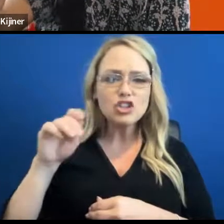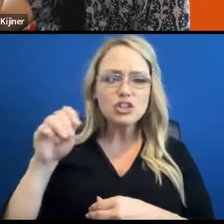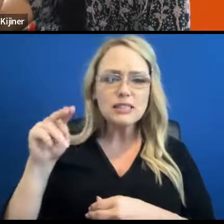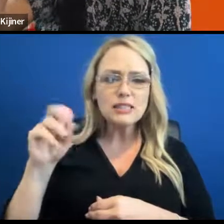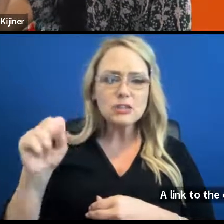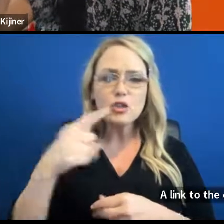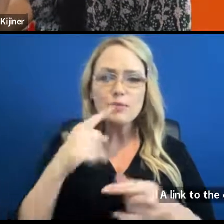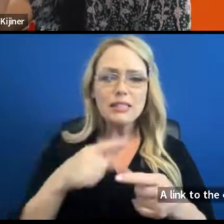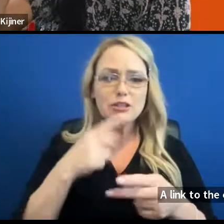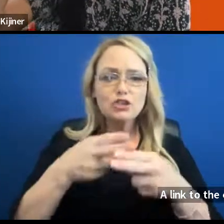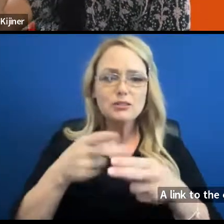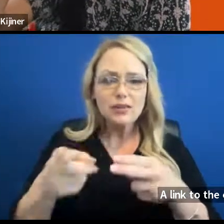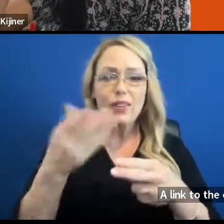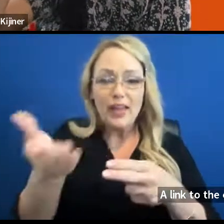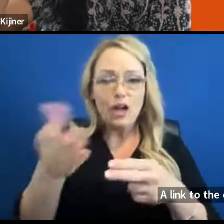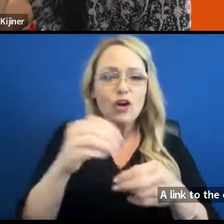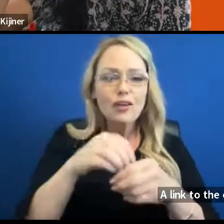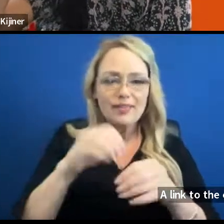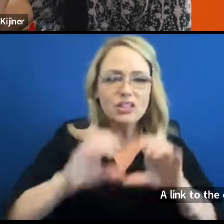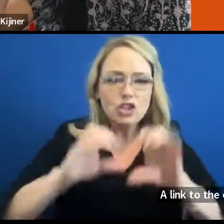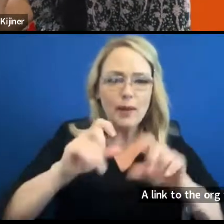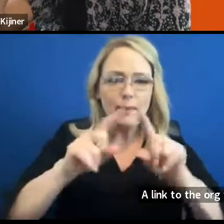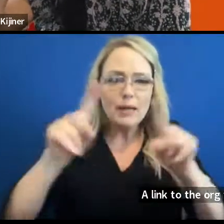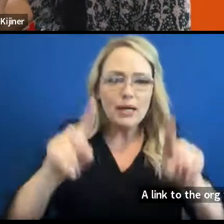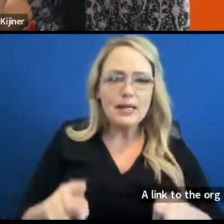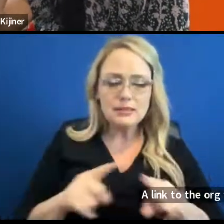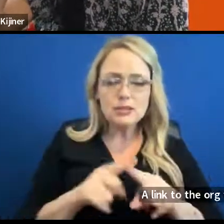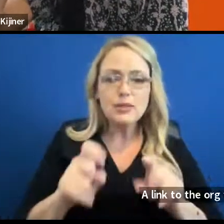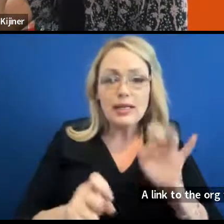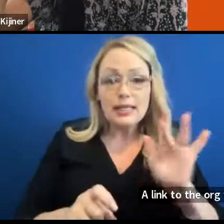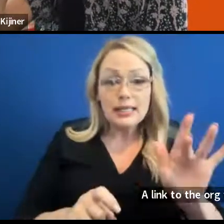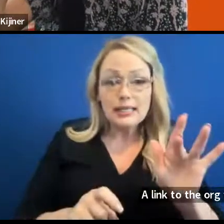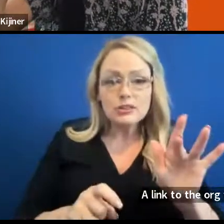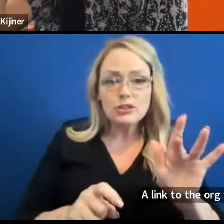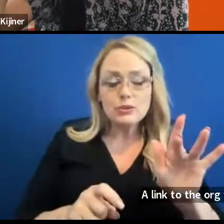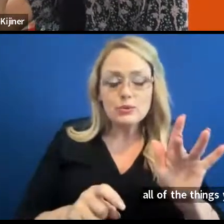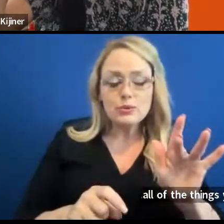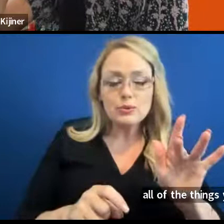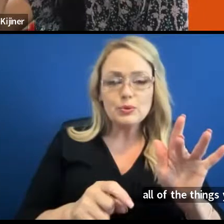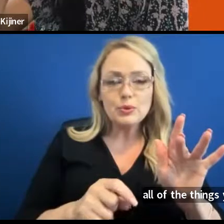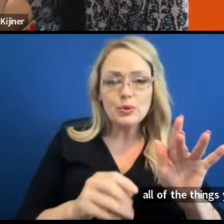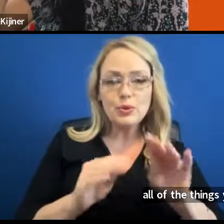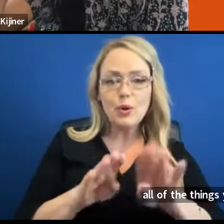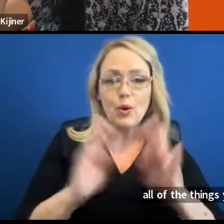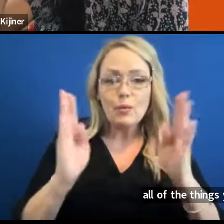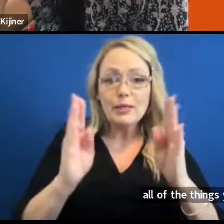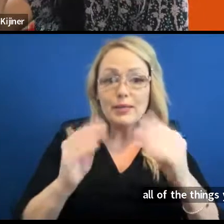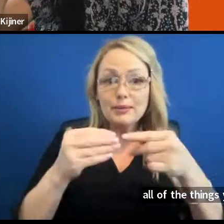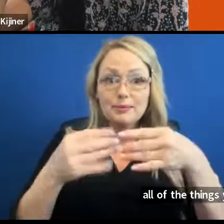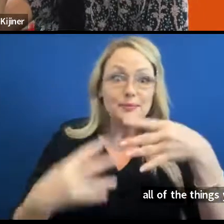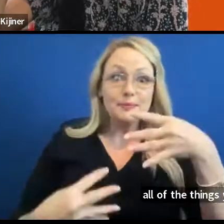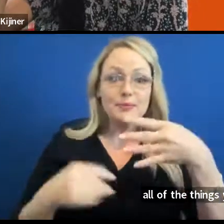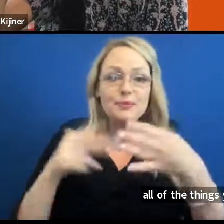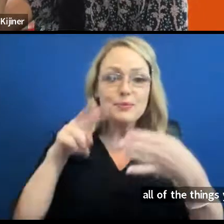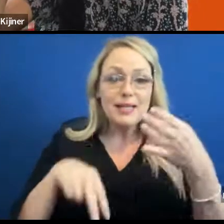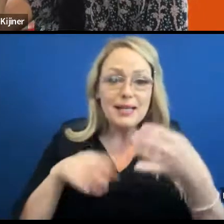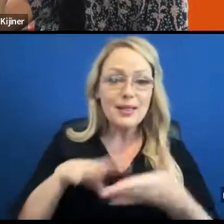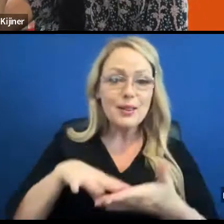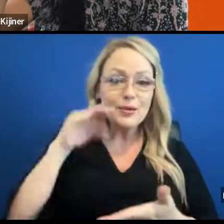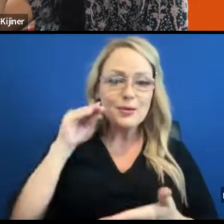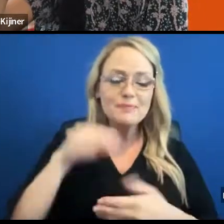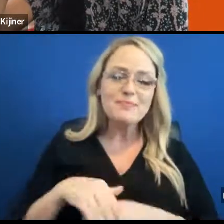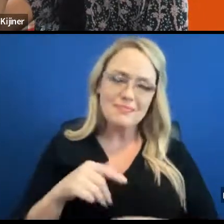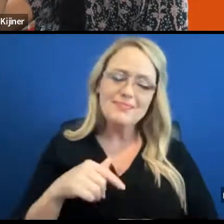the things you bring up are just so important for more people to know. And I feel so fortunate that we